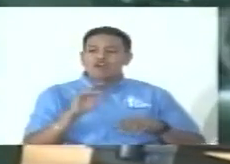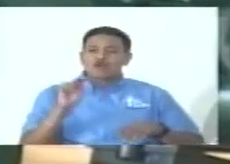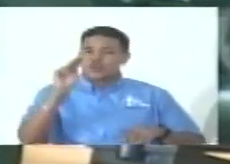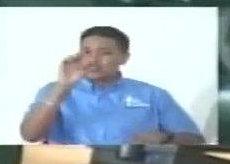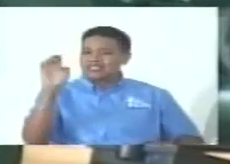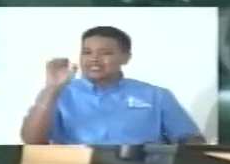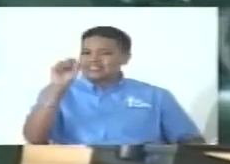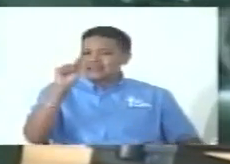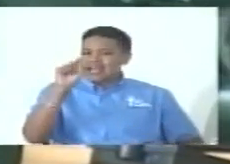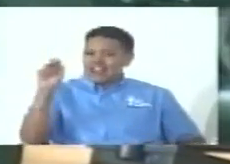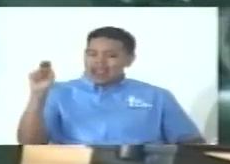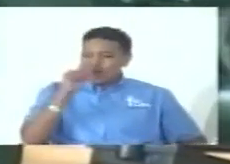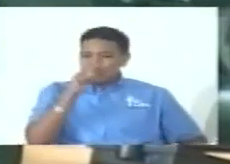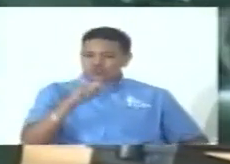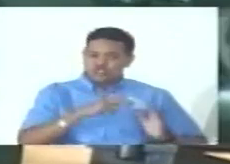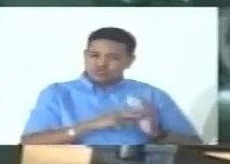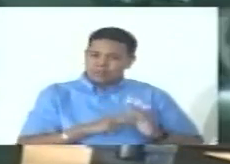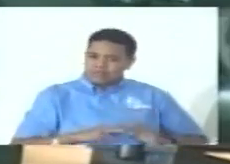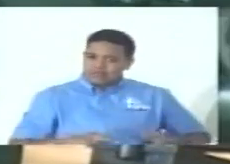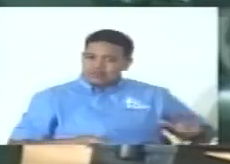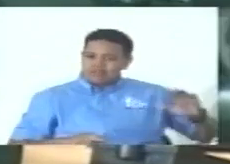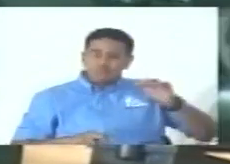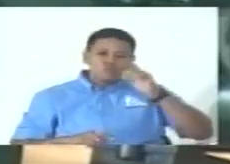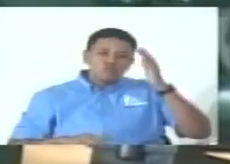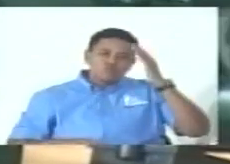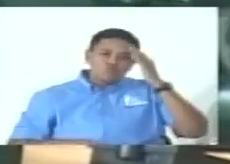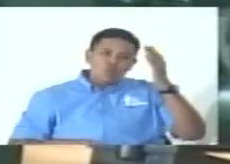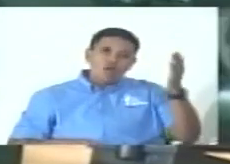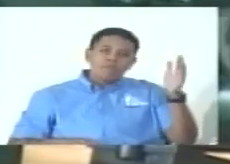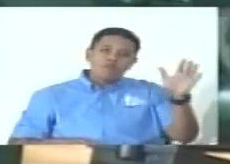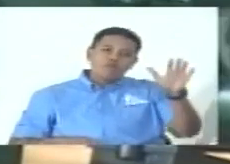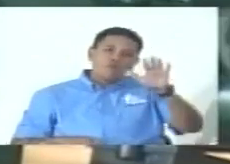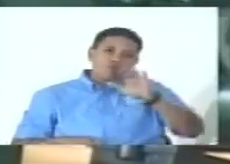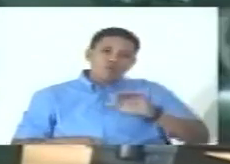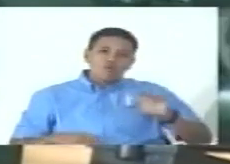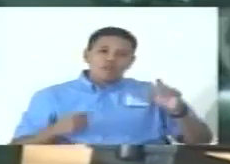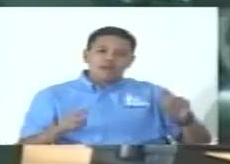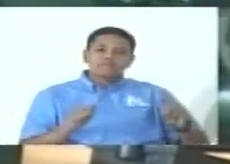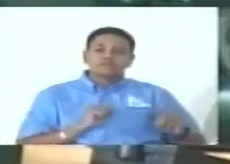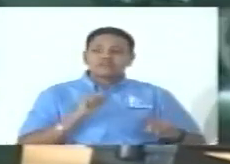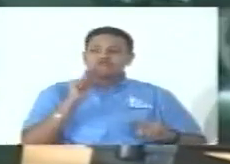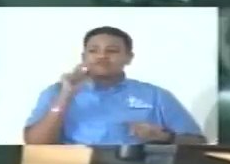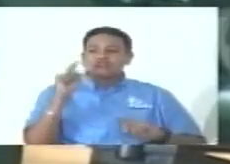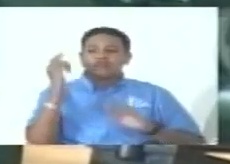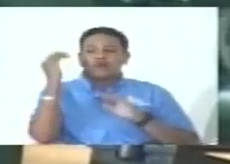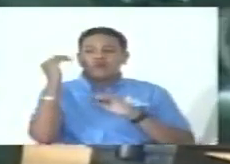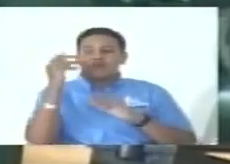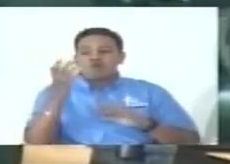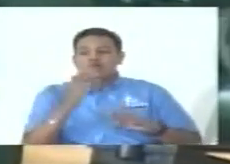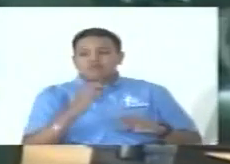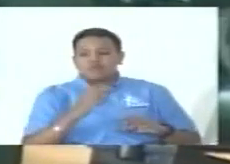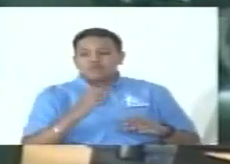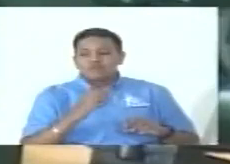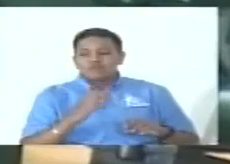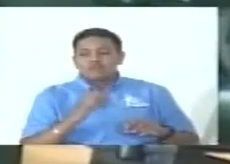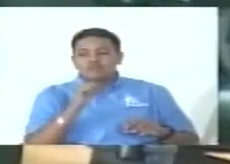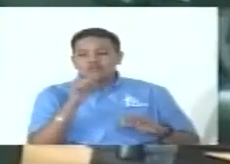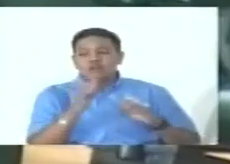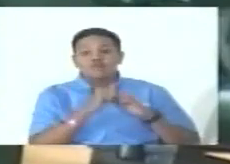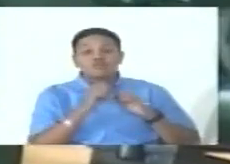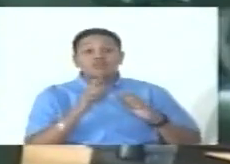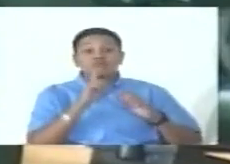constituency who she knew so well. And I hope that, notwithstanding the